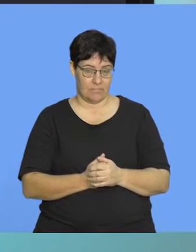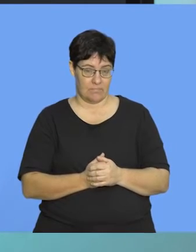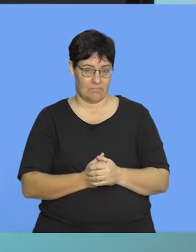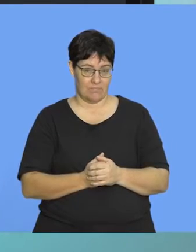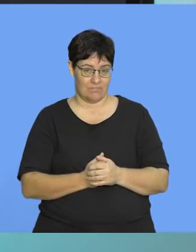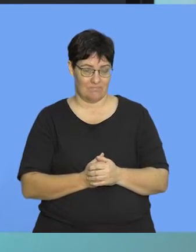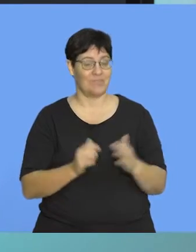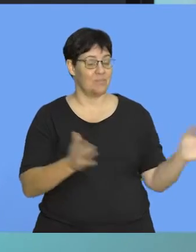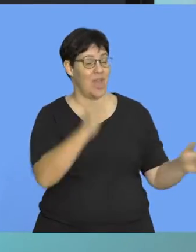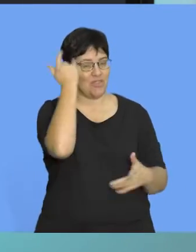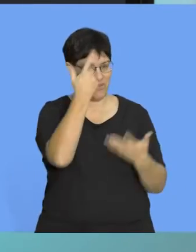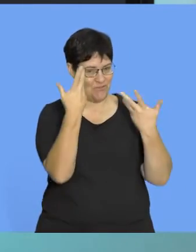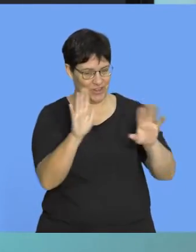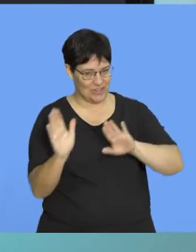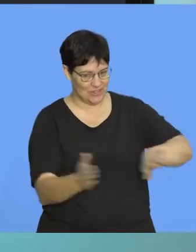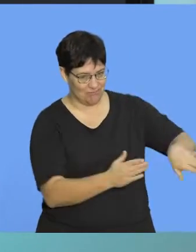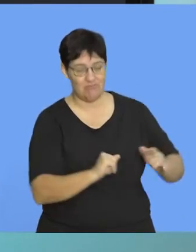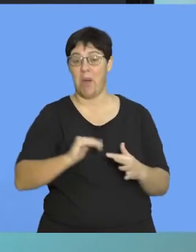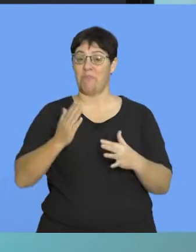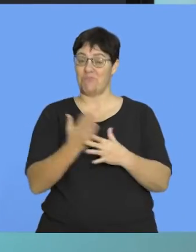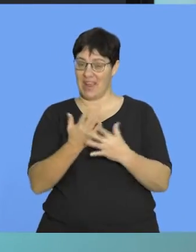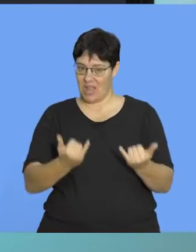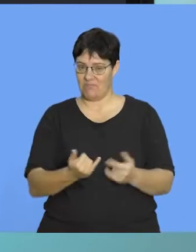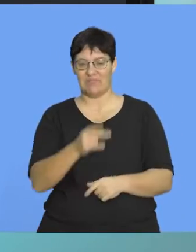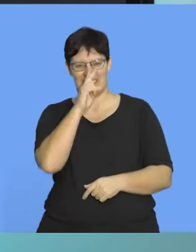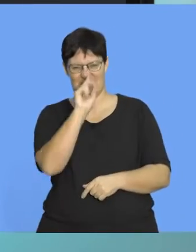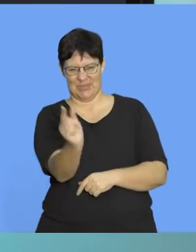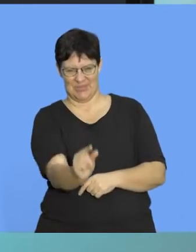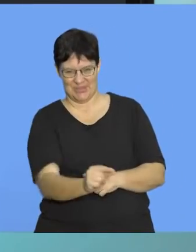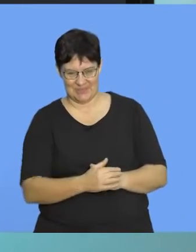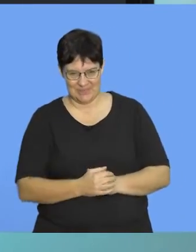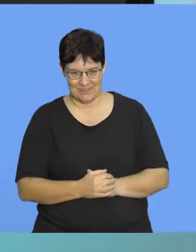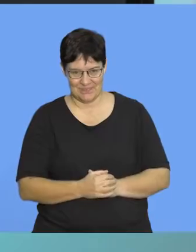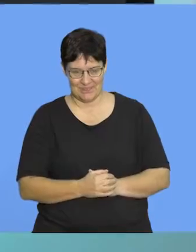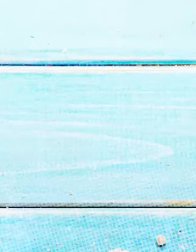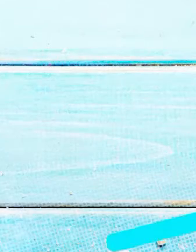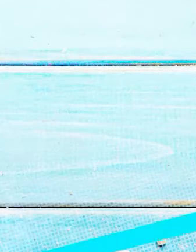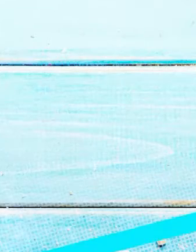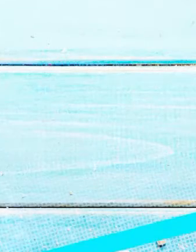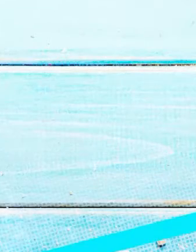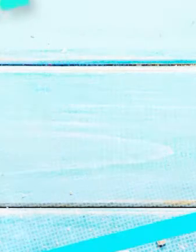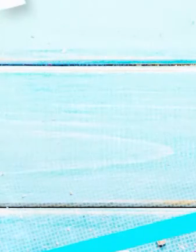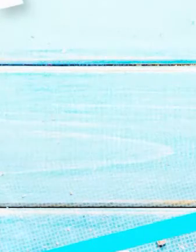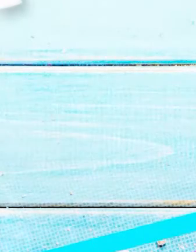We're done with some theory, so we're going to take a short break, and I'll see you in a couple of minutes.